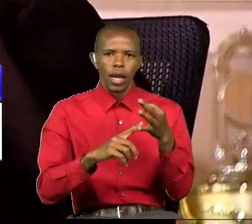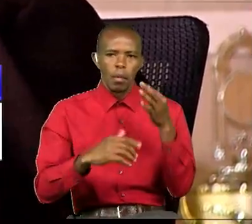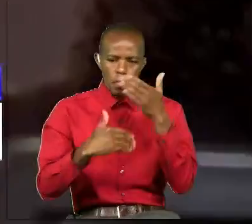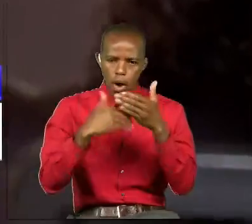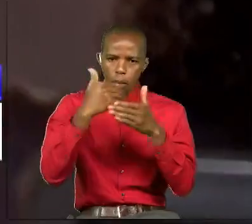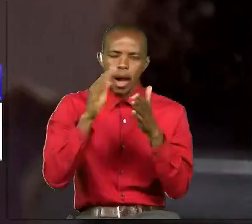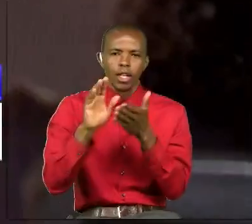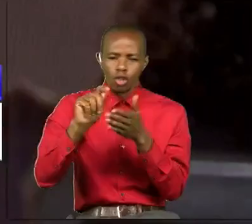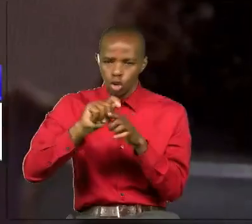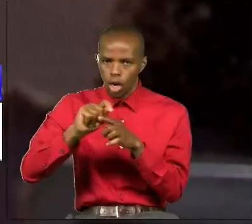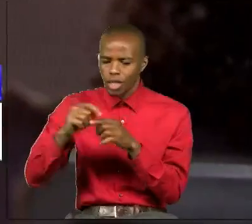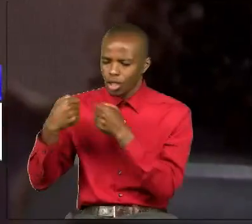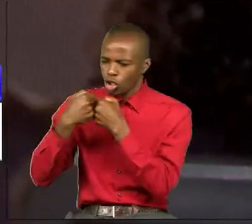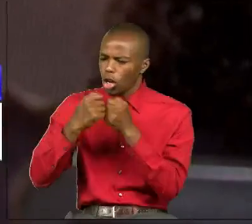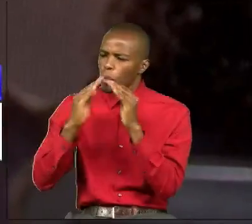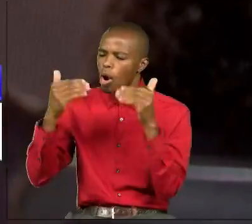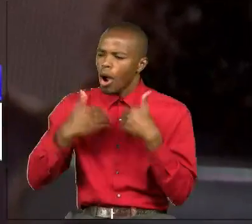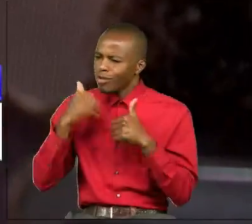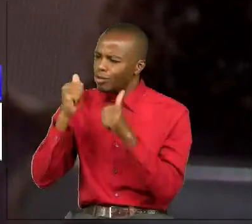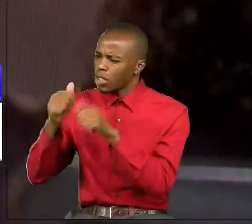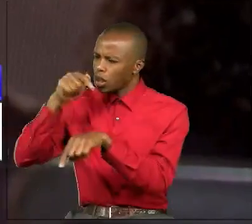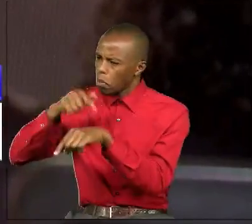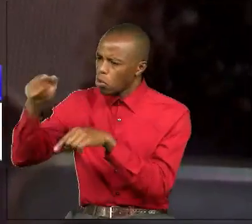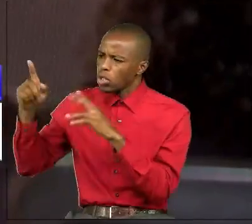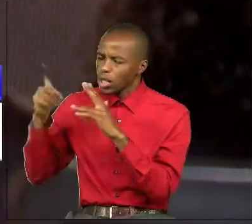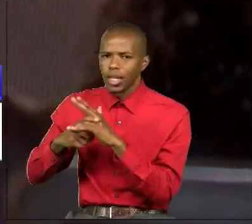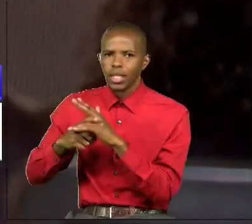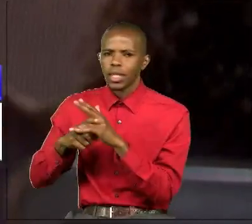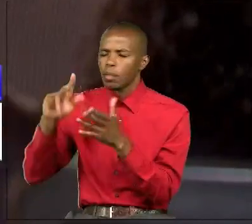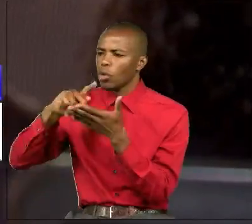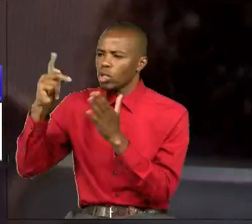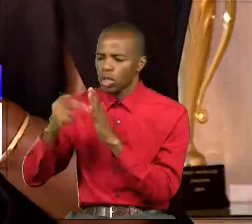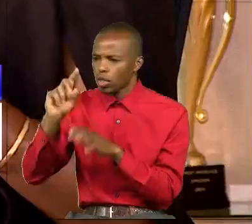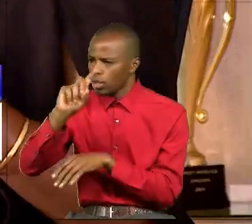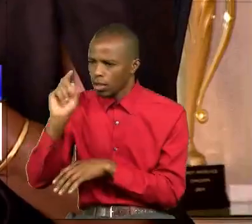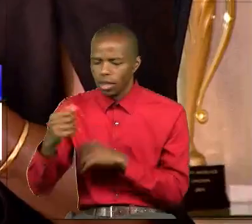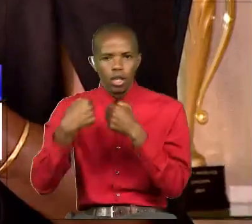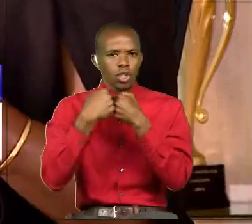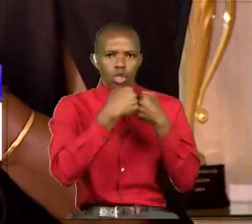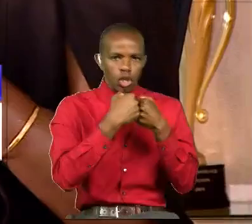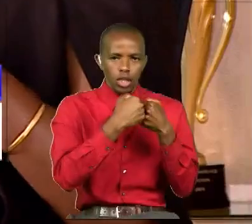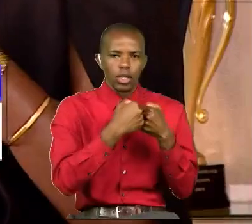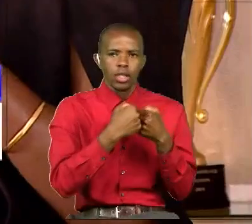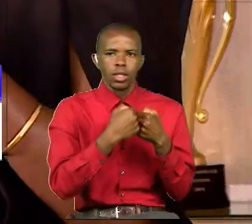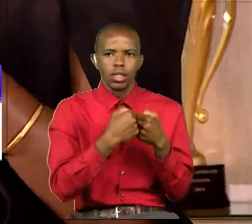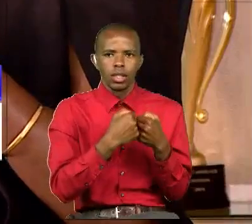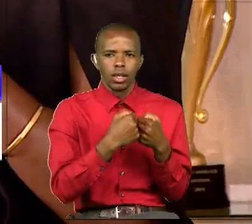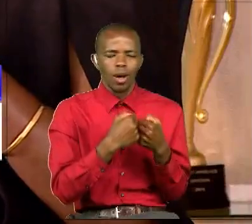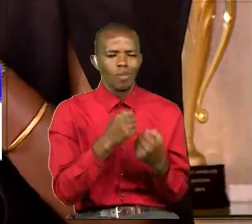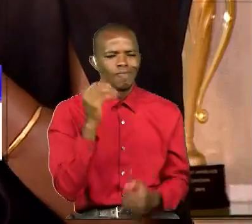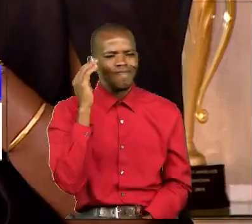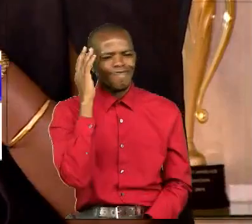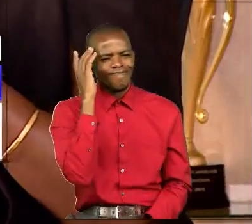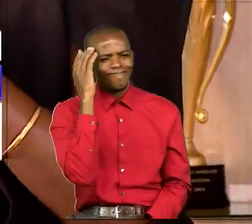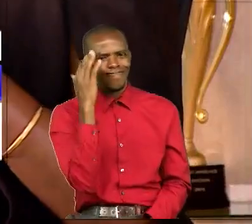and training. What are the major challenges you faced since inception of this project? The challenges were in terms of rethinking.